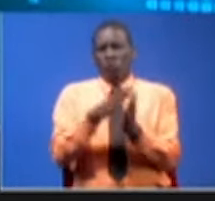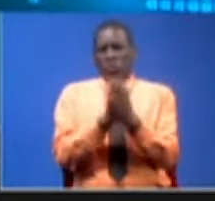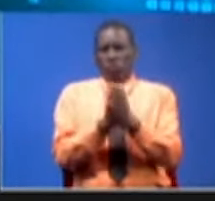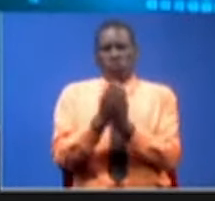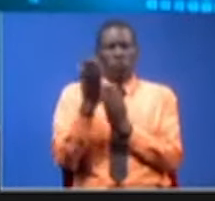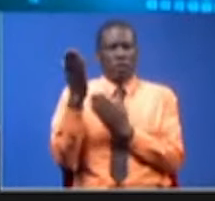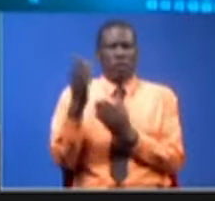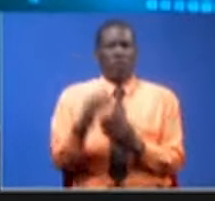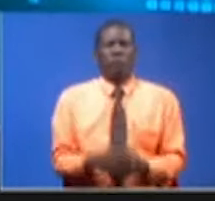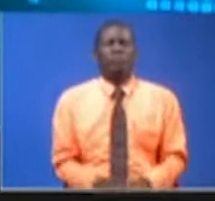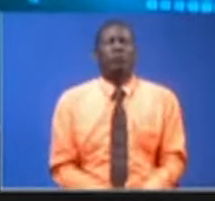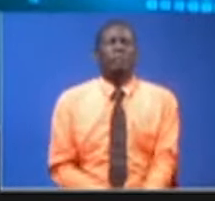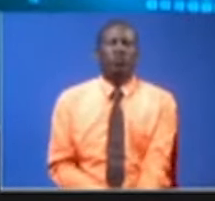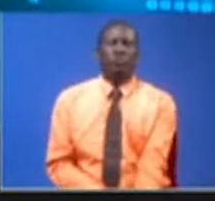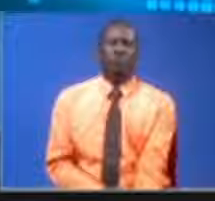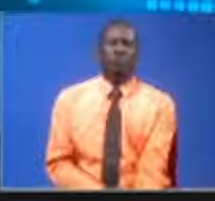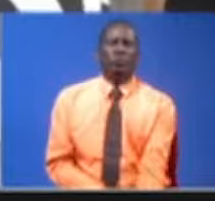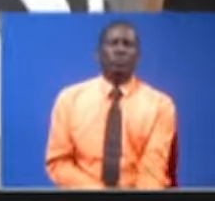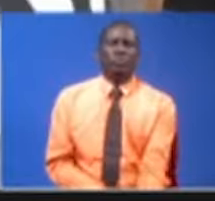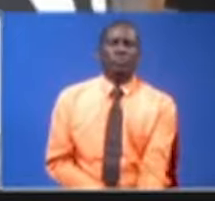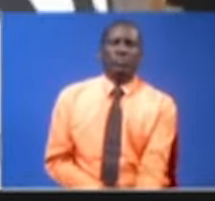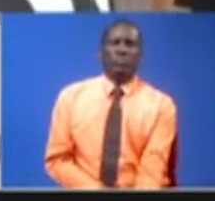off with that story.